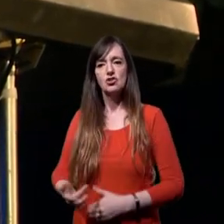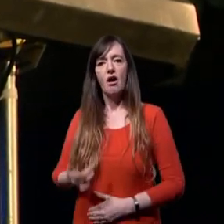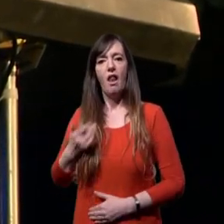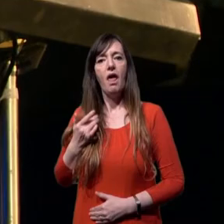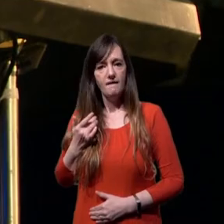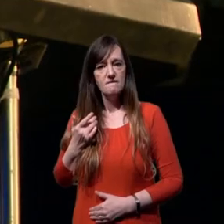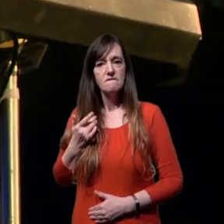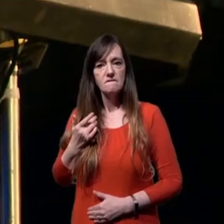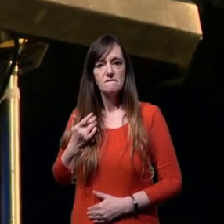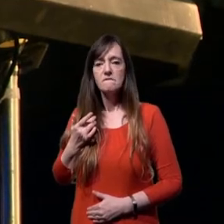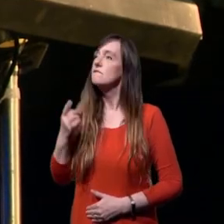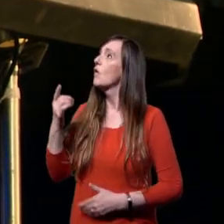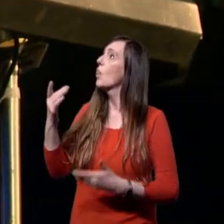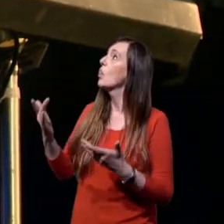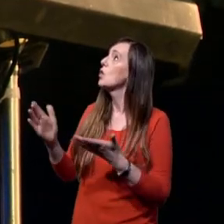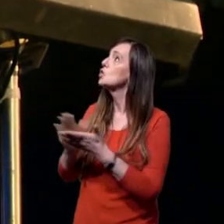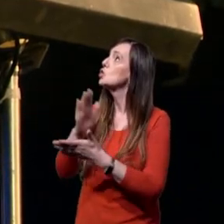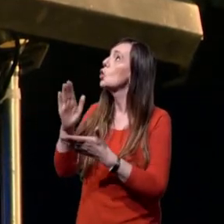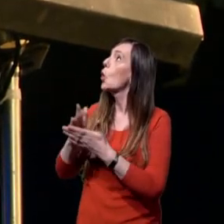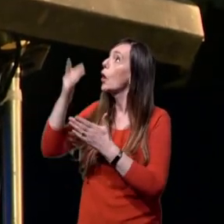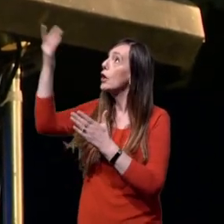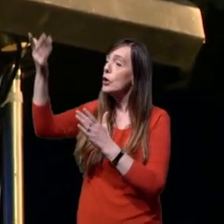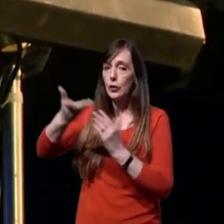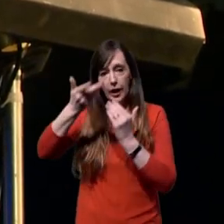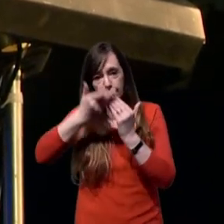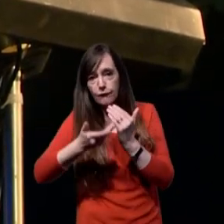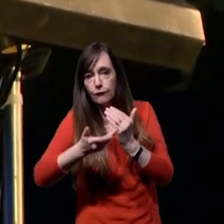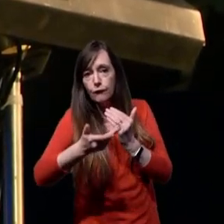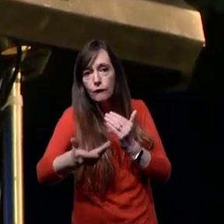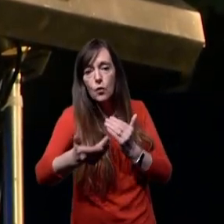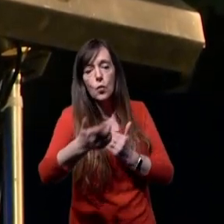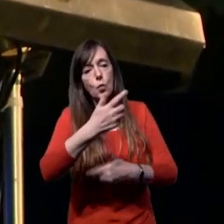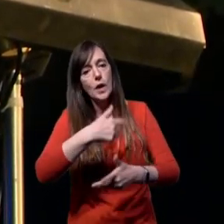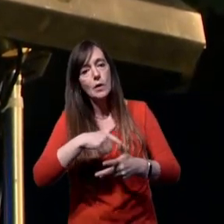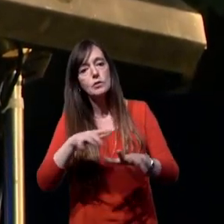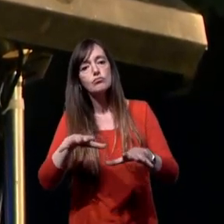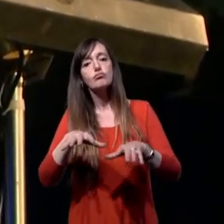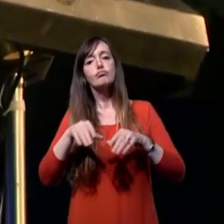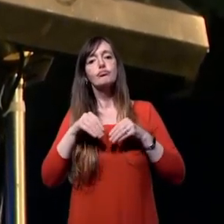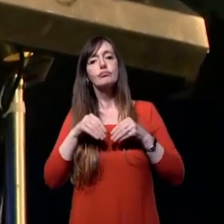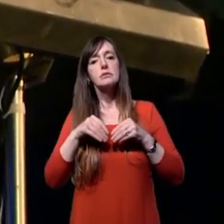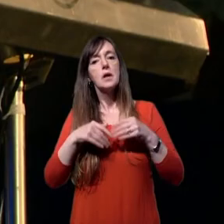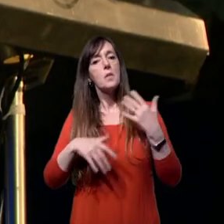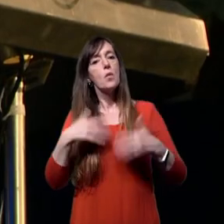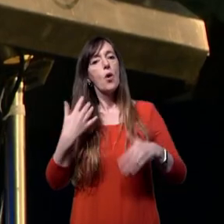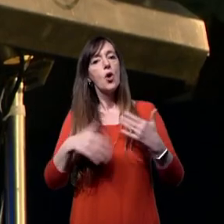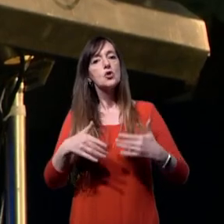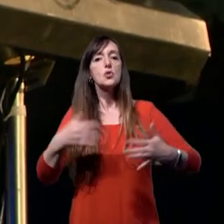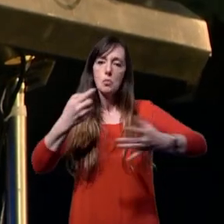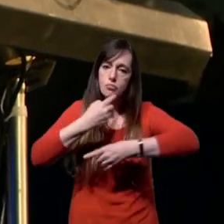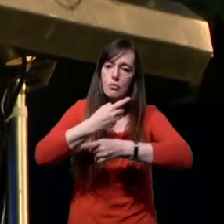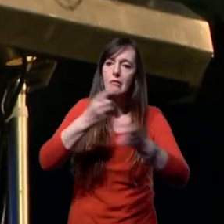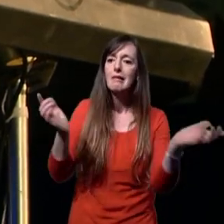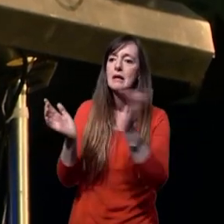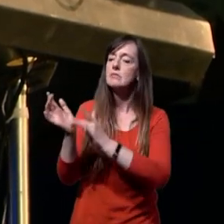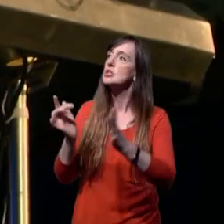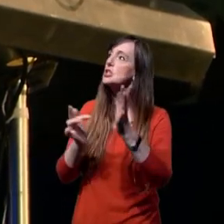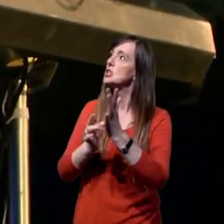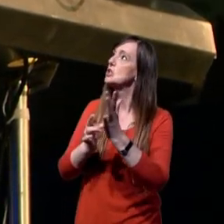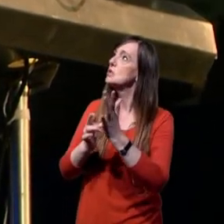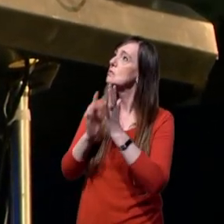joy set before us, we would endure the cost of proclaiming Christ. And we pray in his great